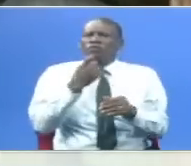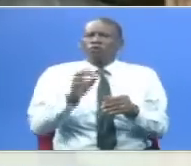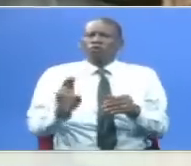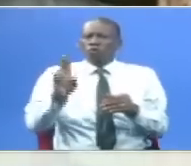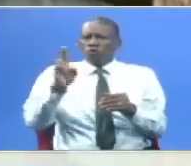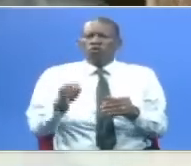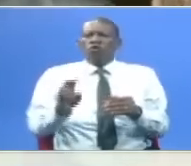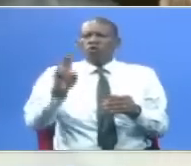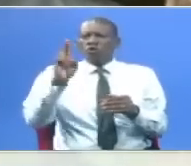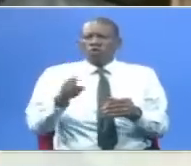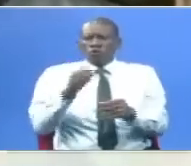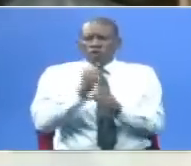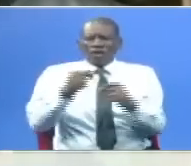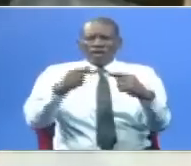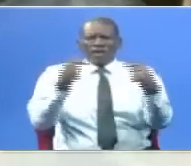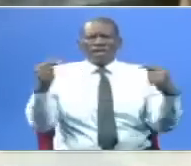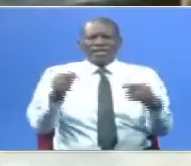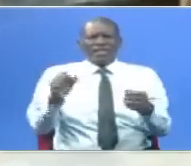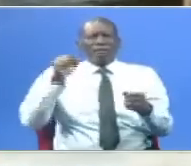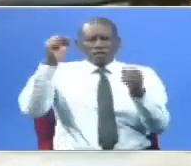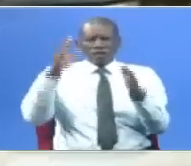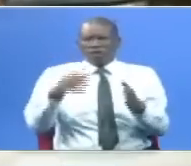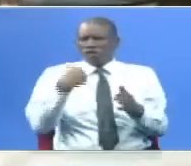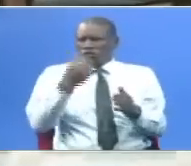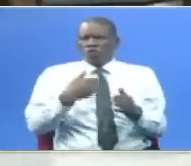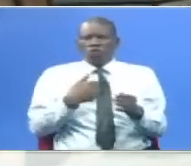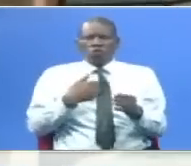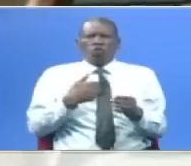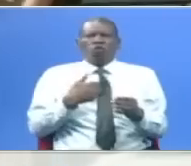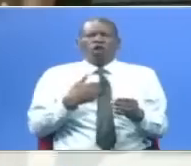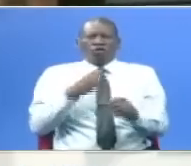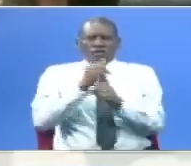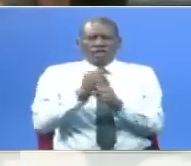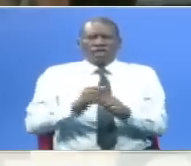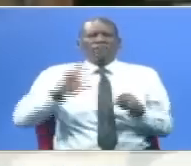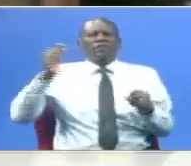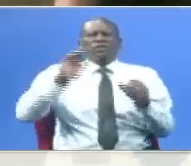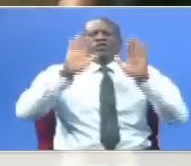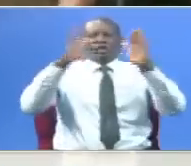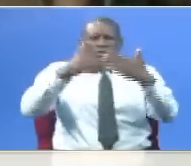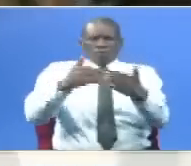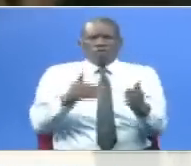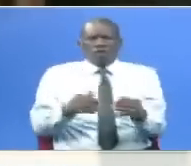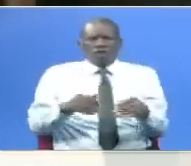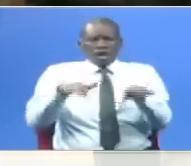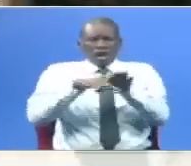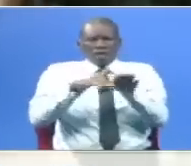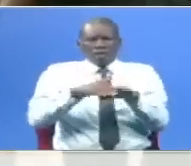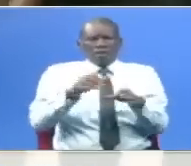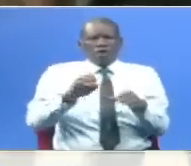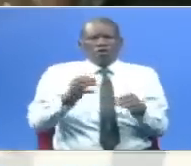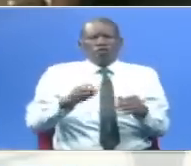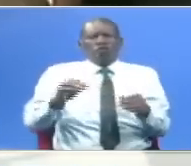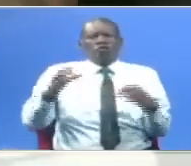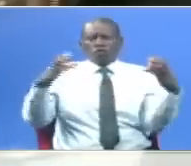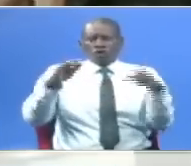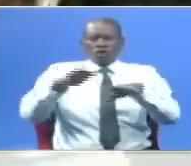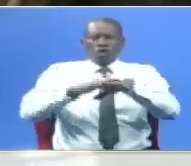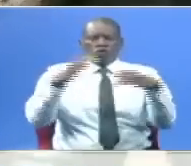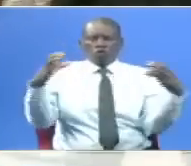going against a veteran politician who had run a presidential campaign before, a fellow member of the popular Kikuyu